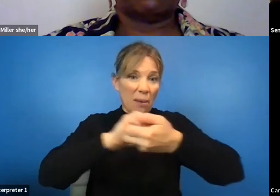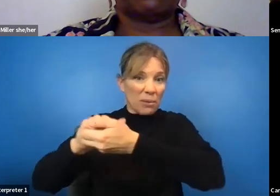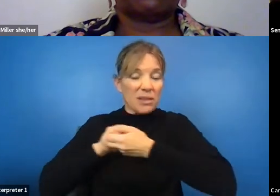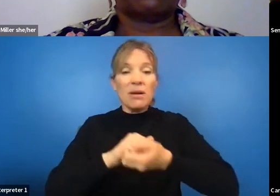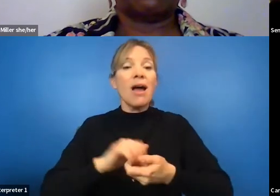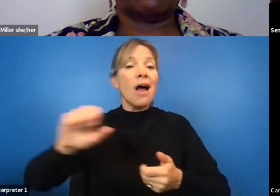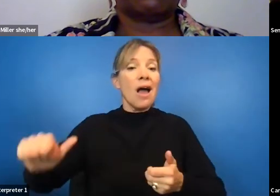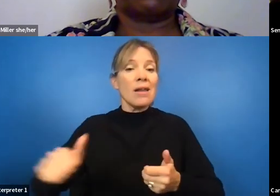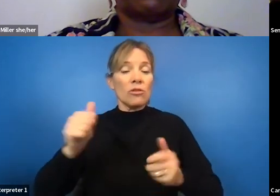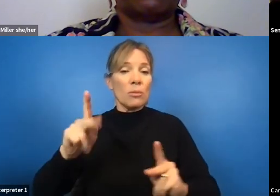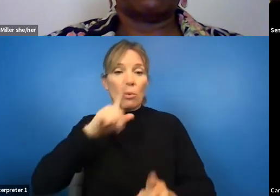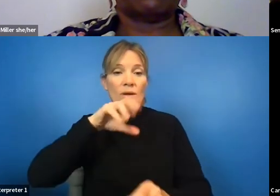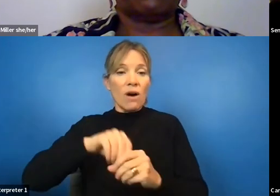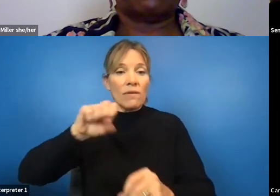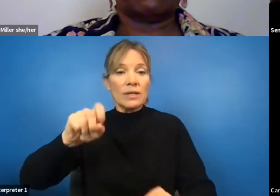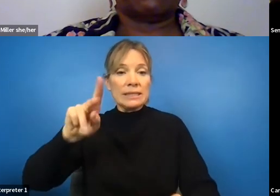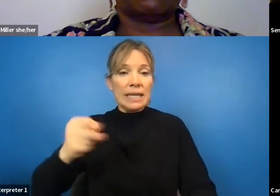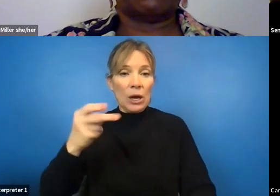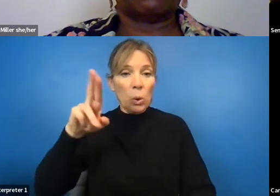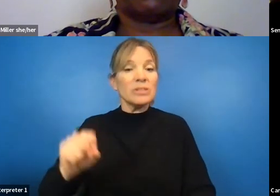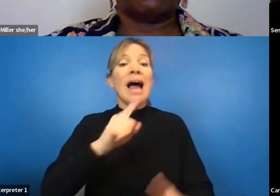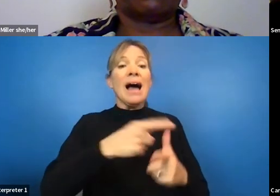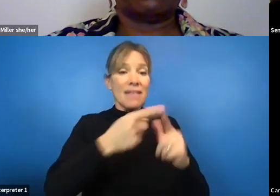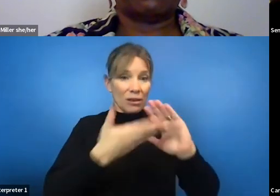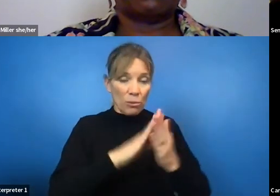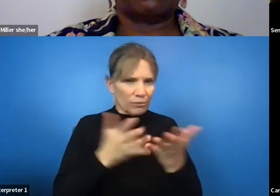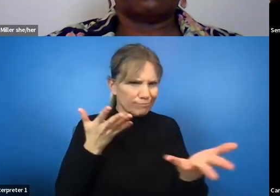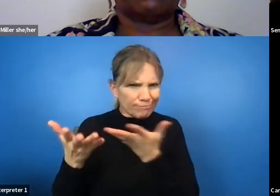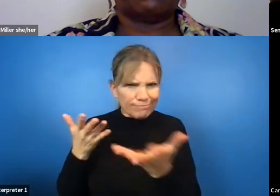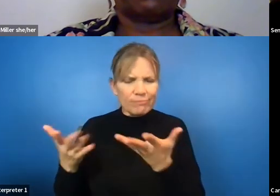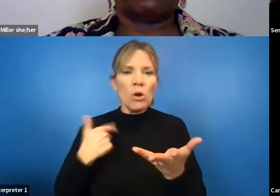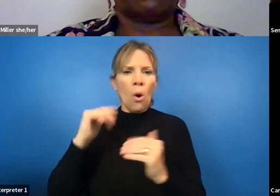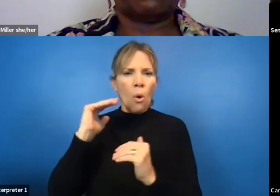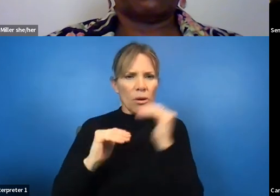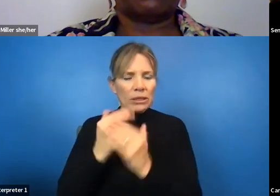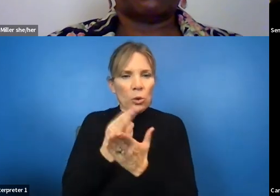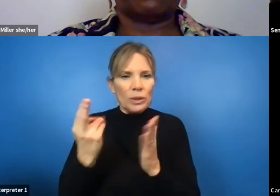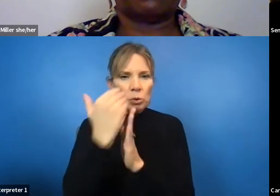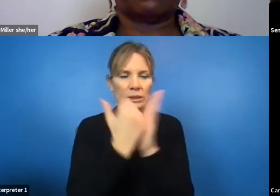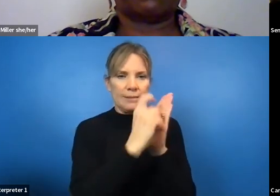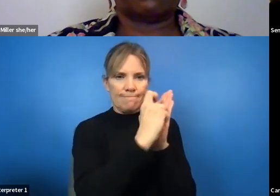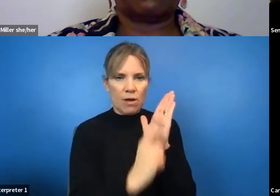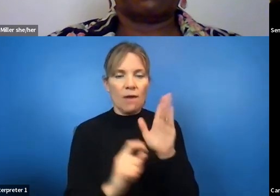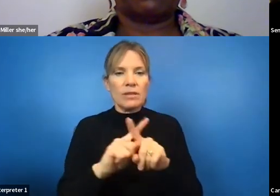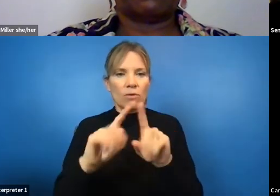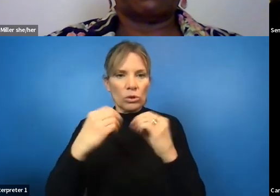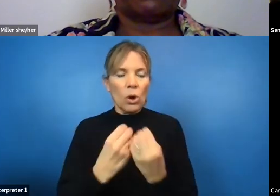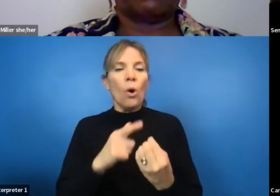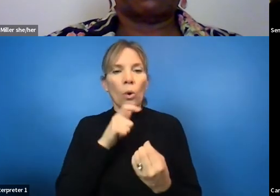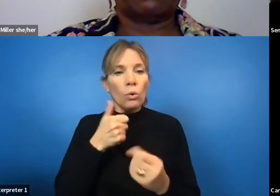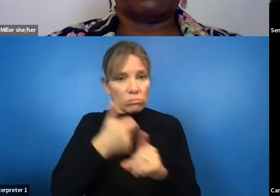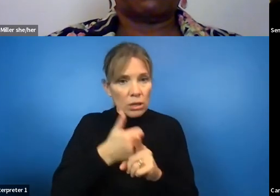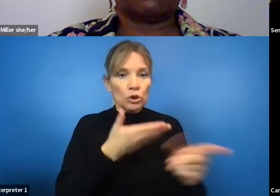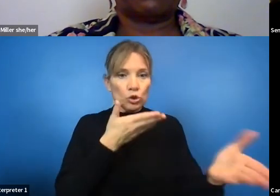and other stakeholders. And then in the community, we're actually building a resource list of organizations who are doing